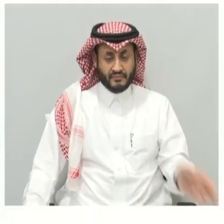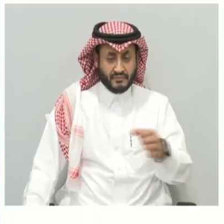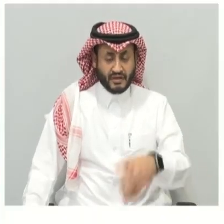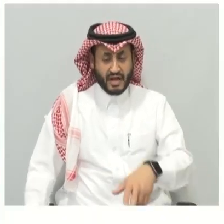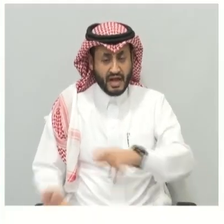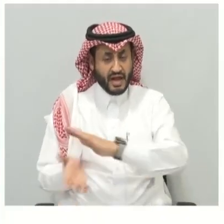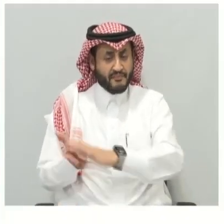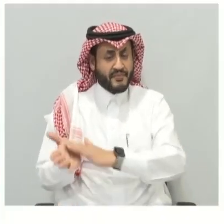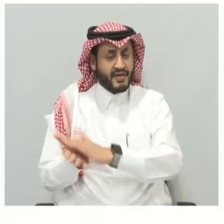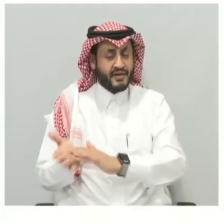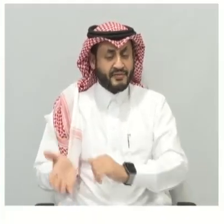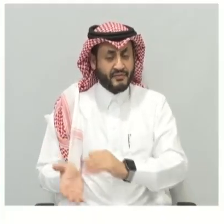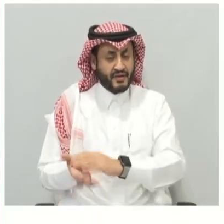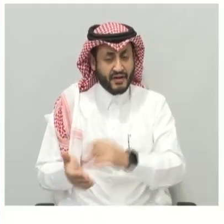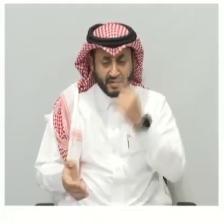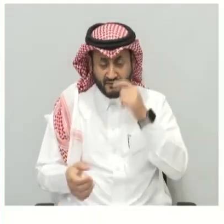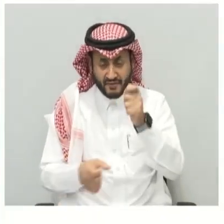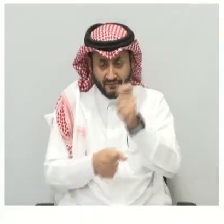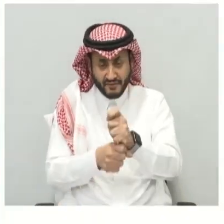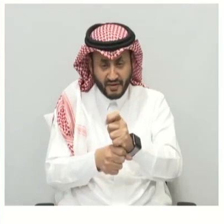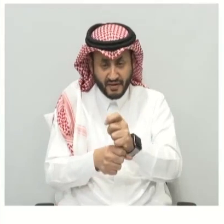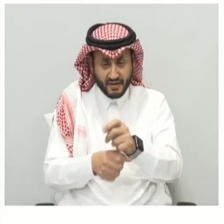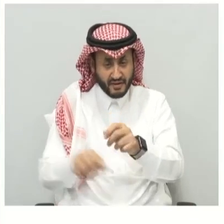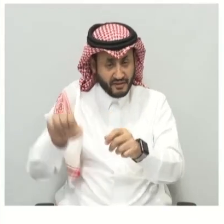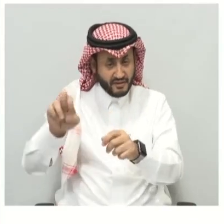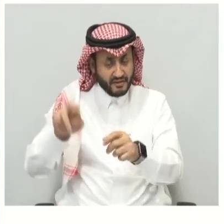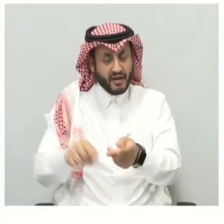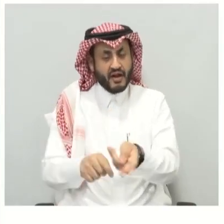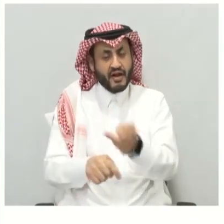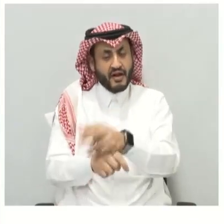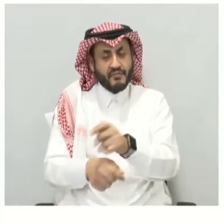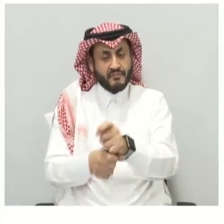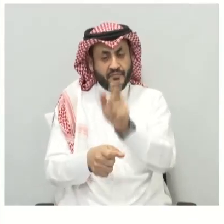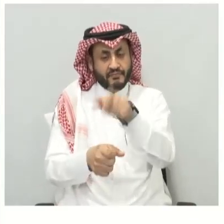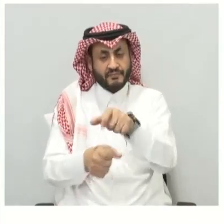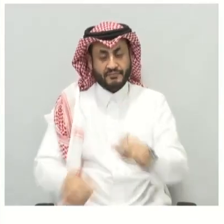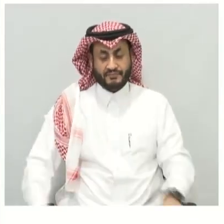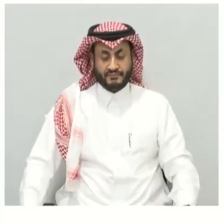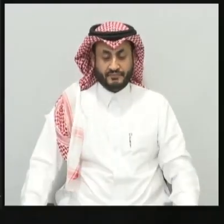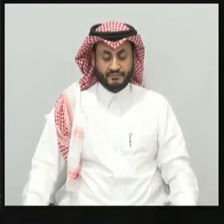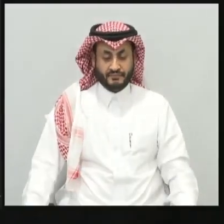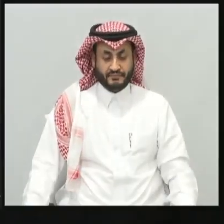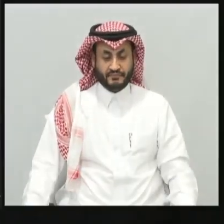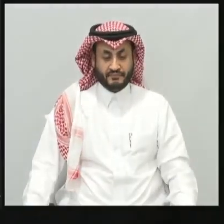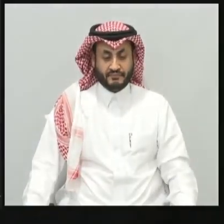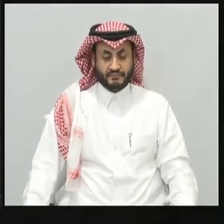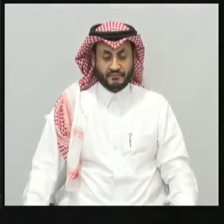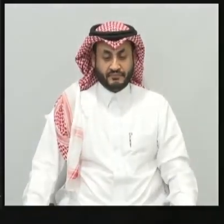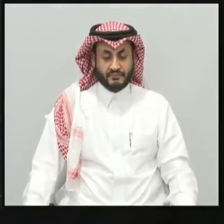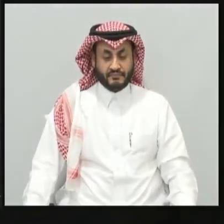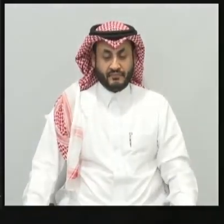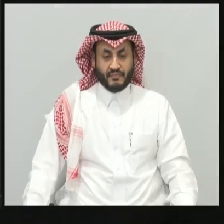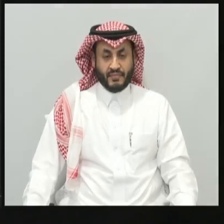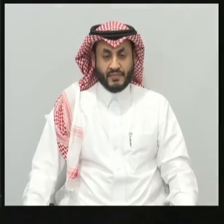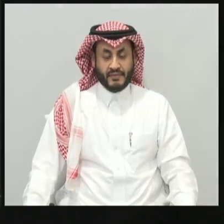we have a cleaner. Cleaner, a person who cleans. Here we have the verb clean. We added to it